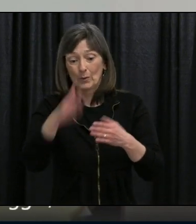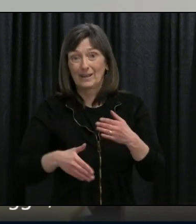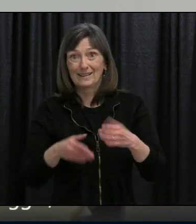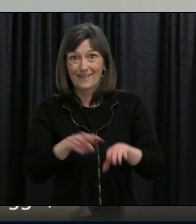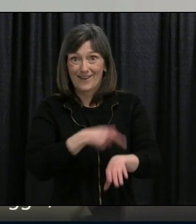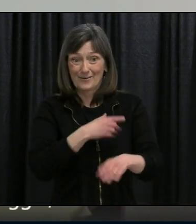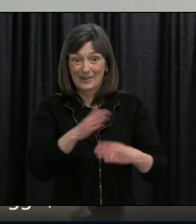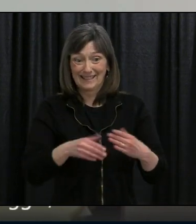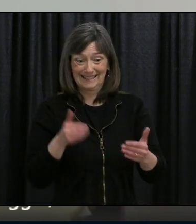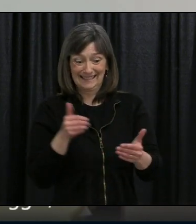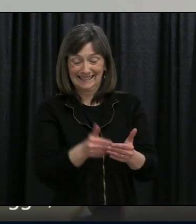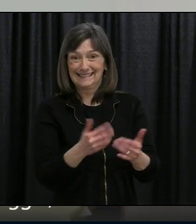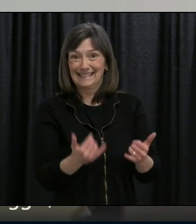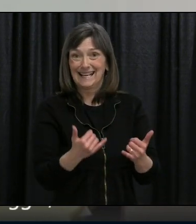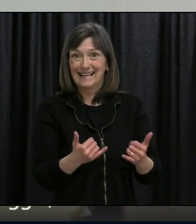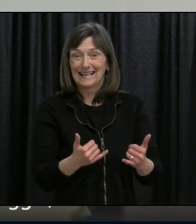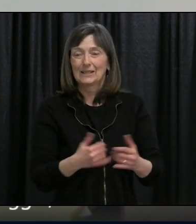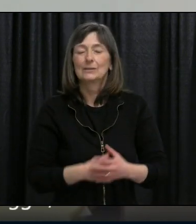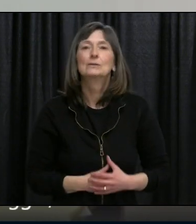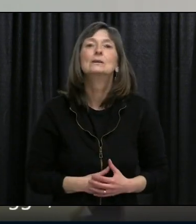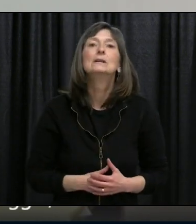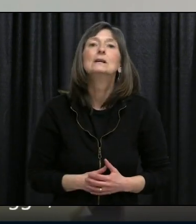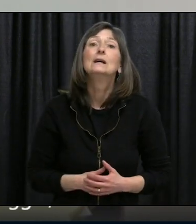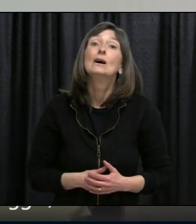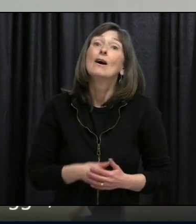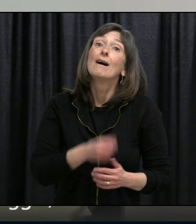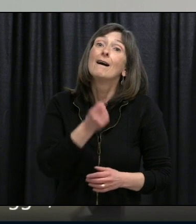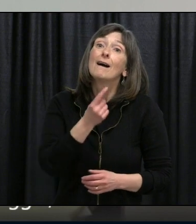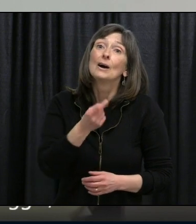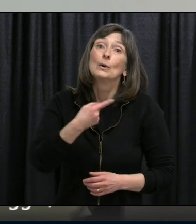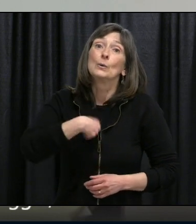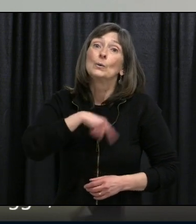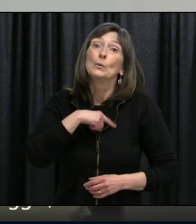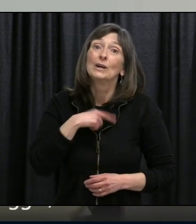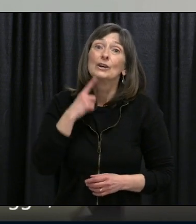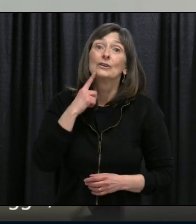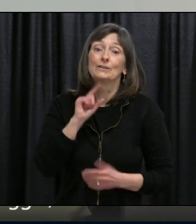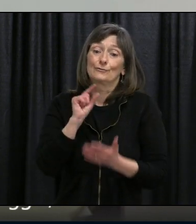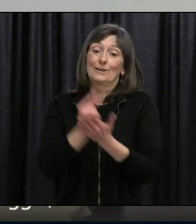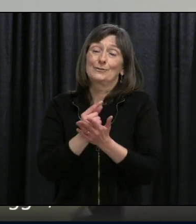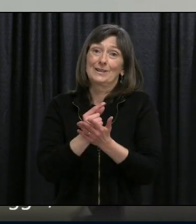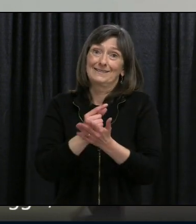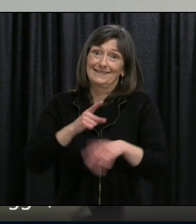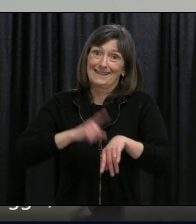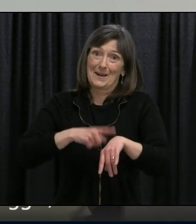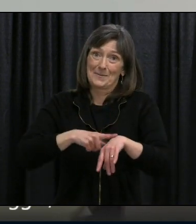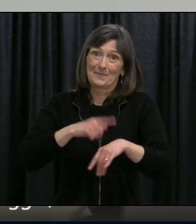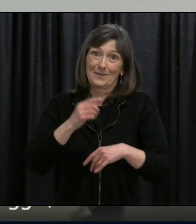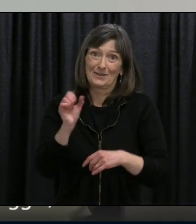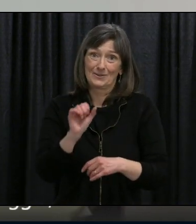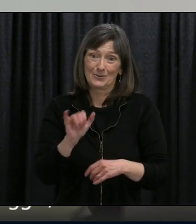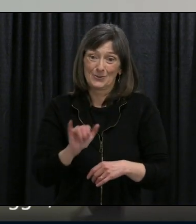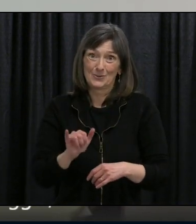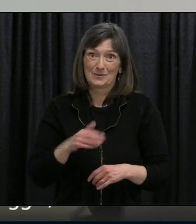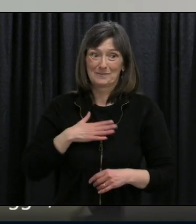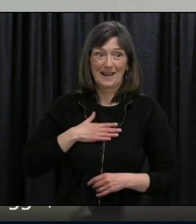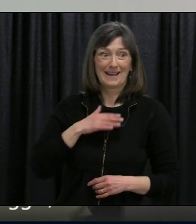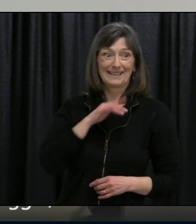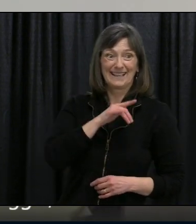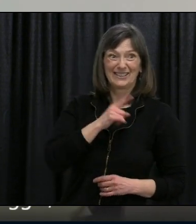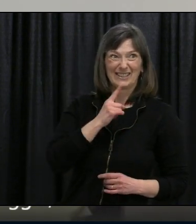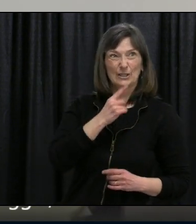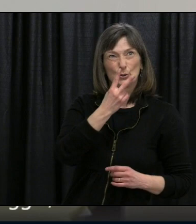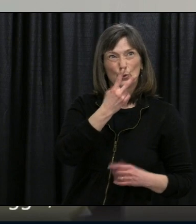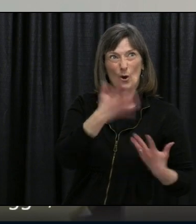here. We're in grad season 2. My own district, we've had 2, and we have one more